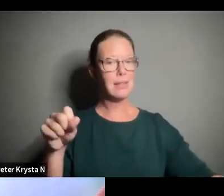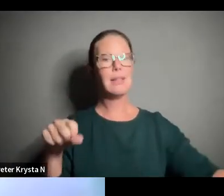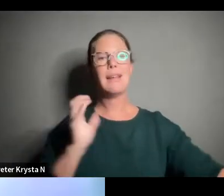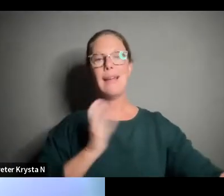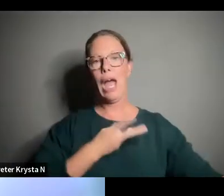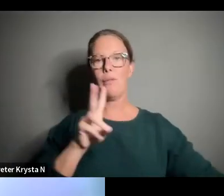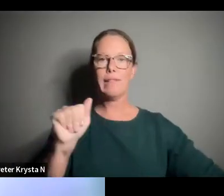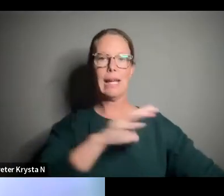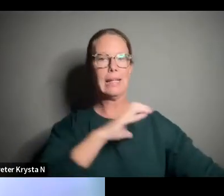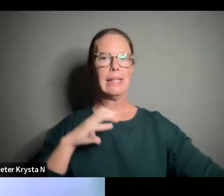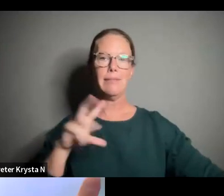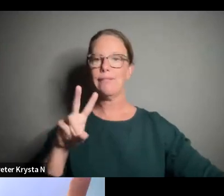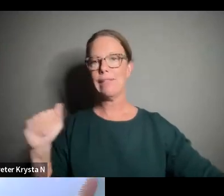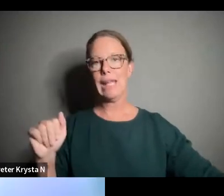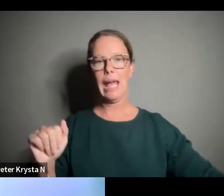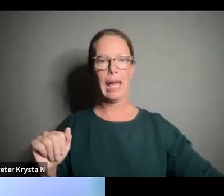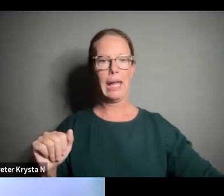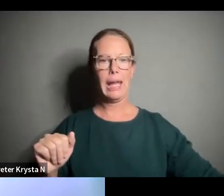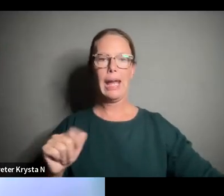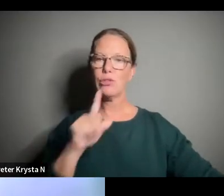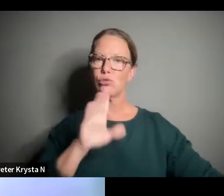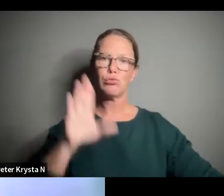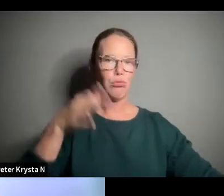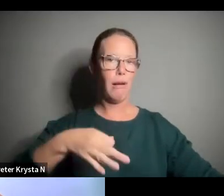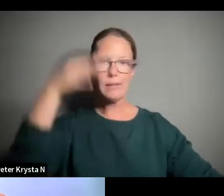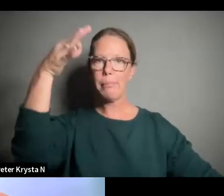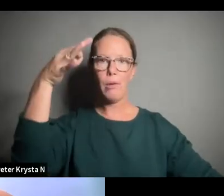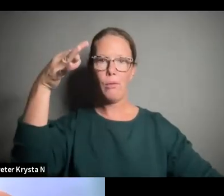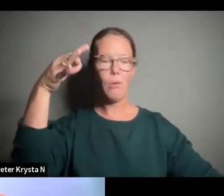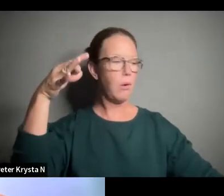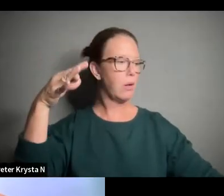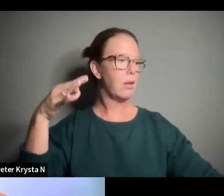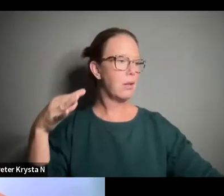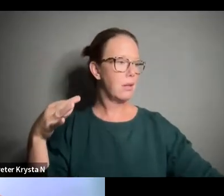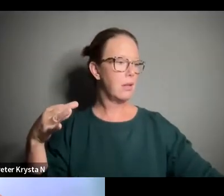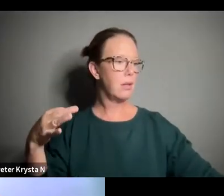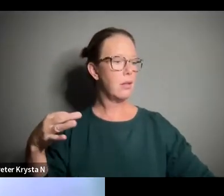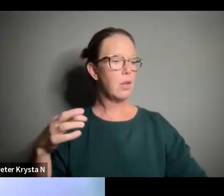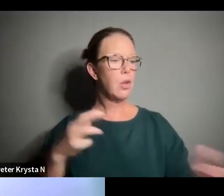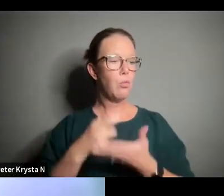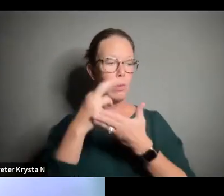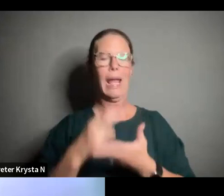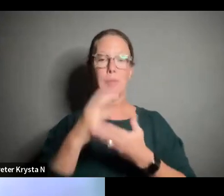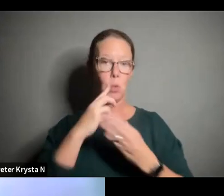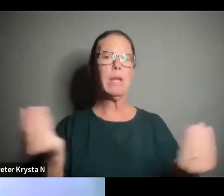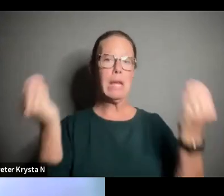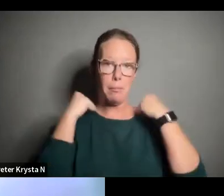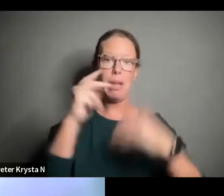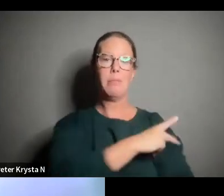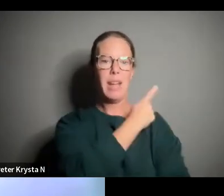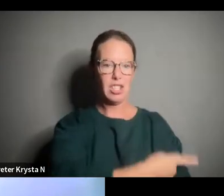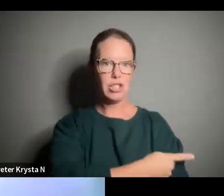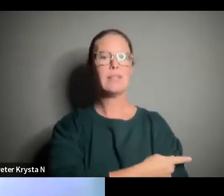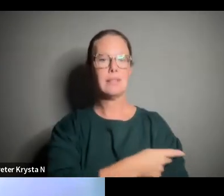the Cleveland VA, is a great spinal cord rehab. I'll give a shout out to our VA. And so we implant patients through our VA. It's our region,